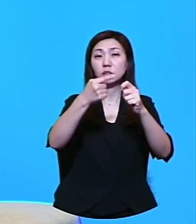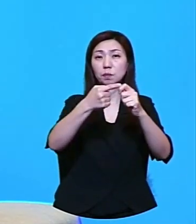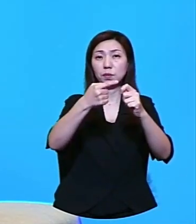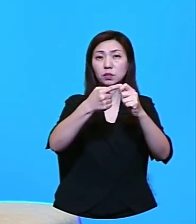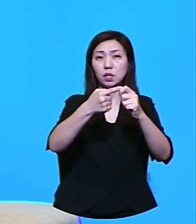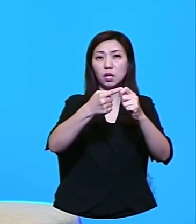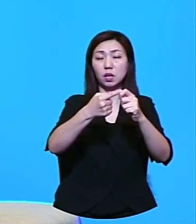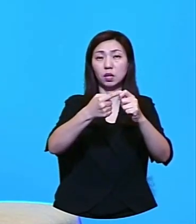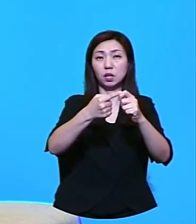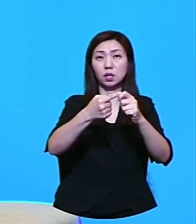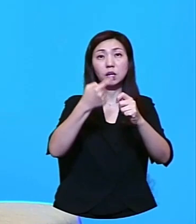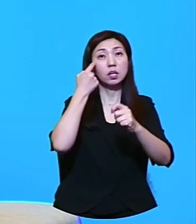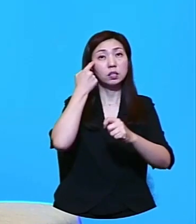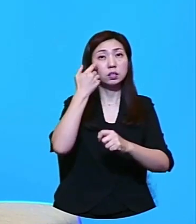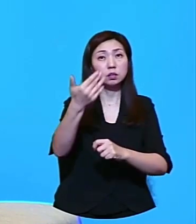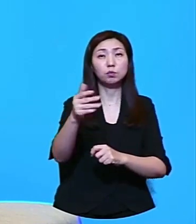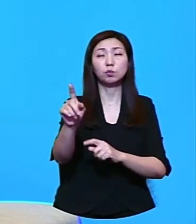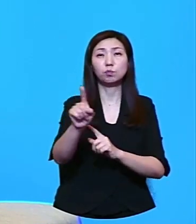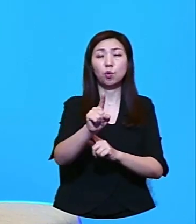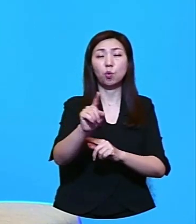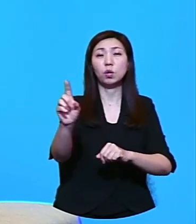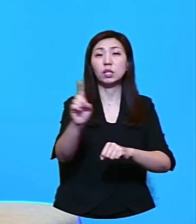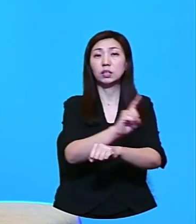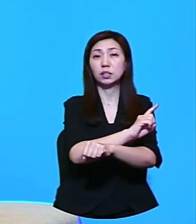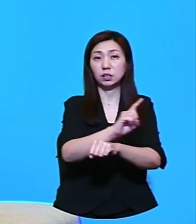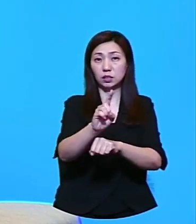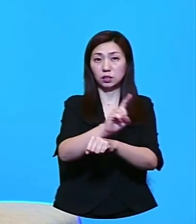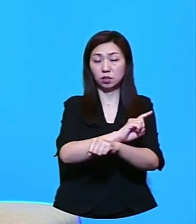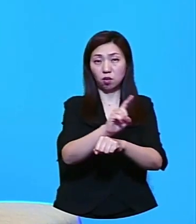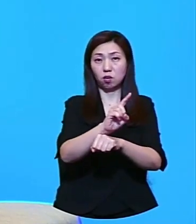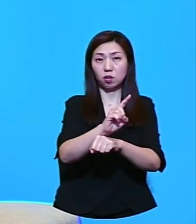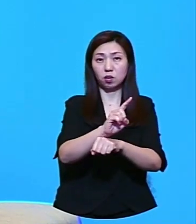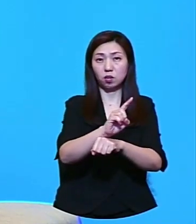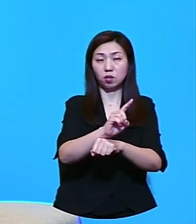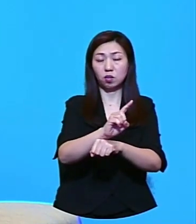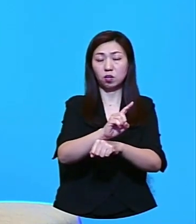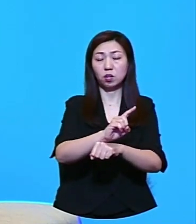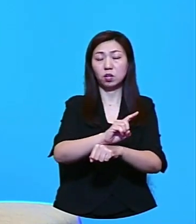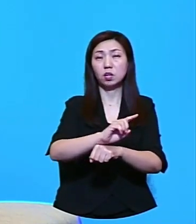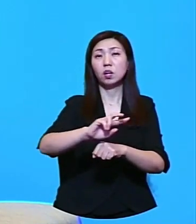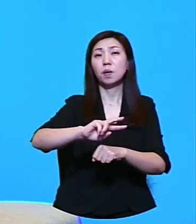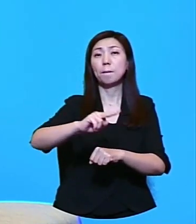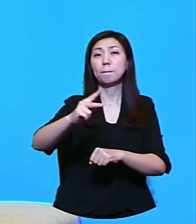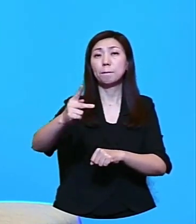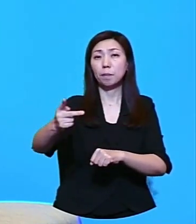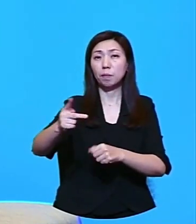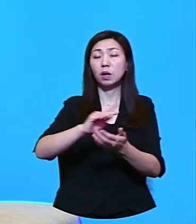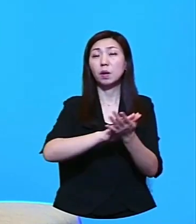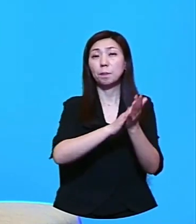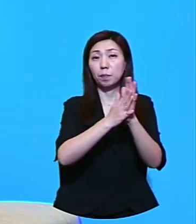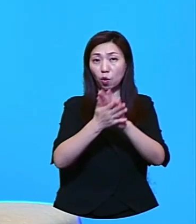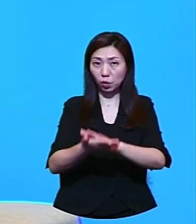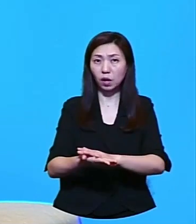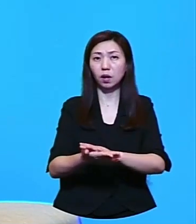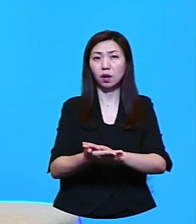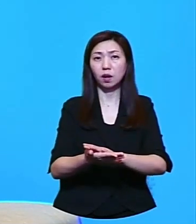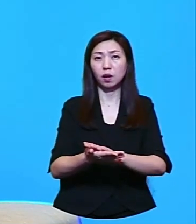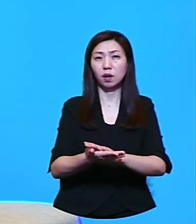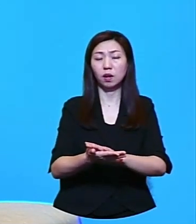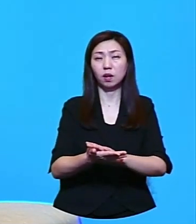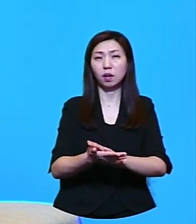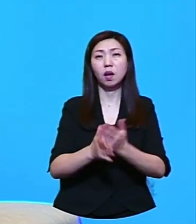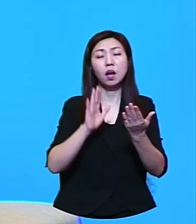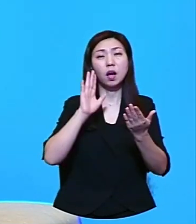number 1, how digital transformation can be leveraged as a stepping stone for developing countries